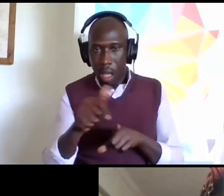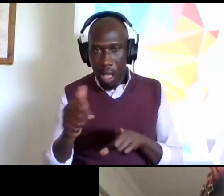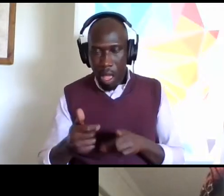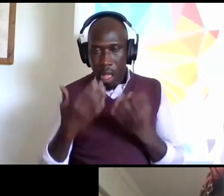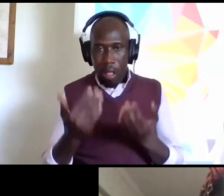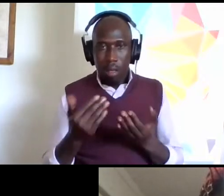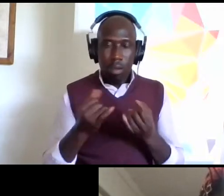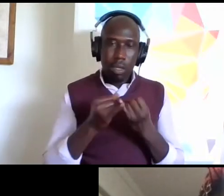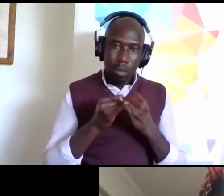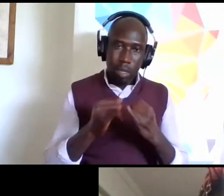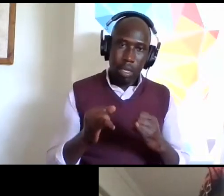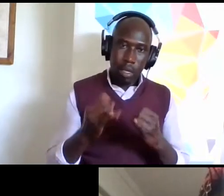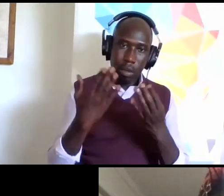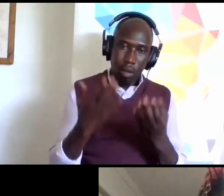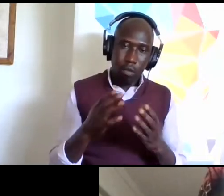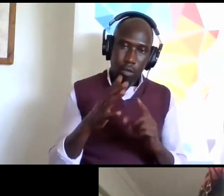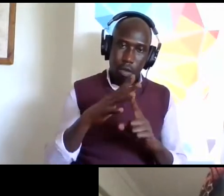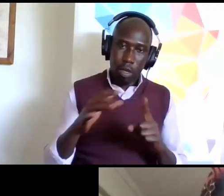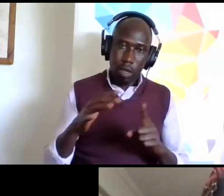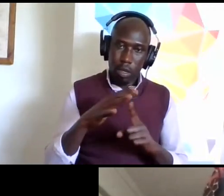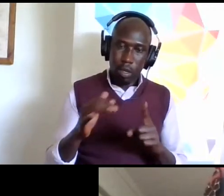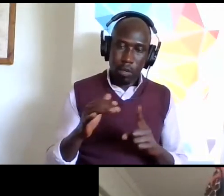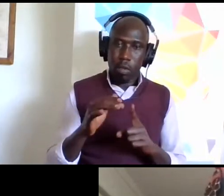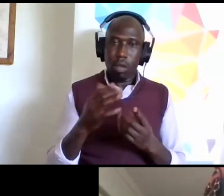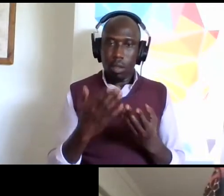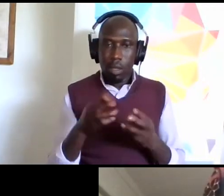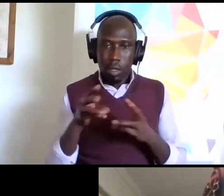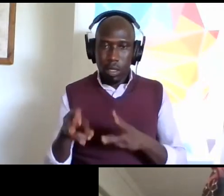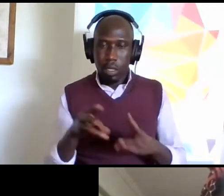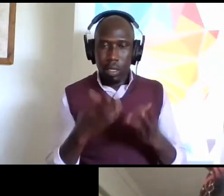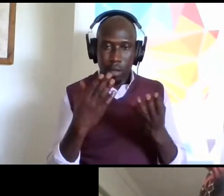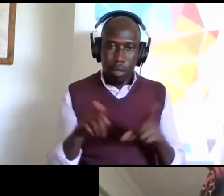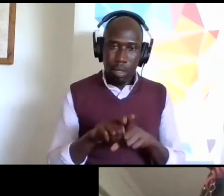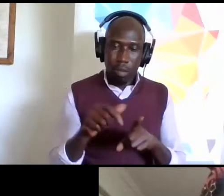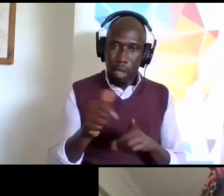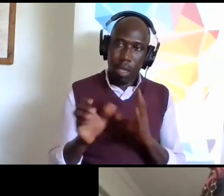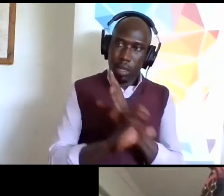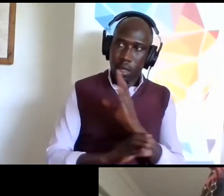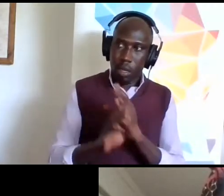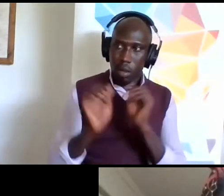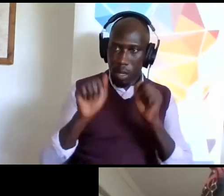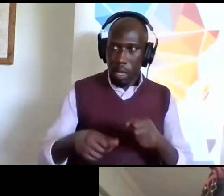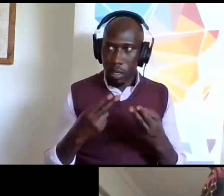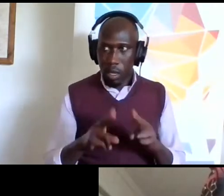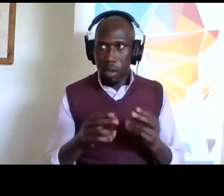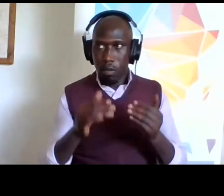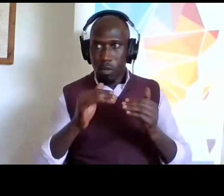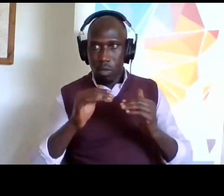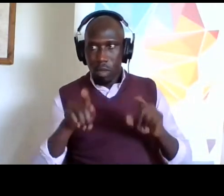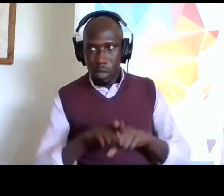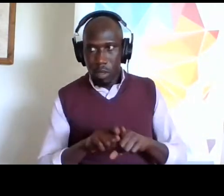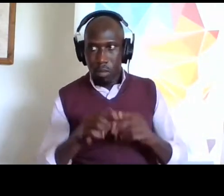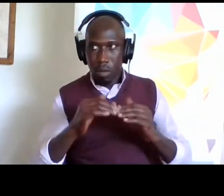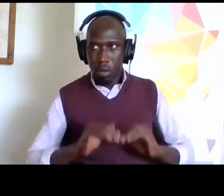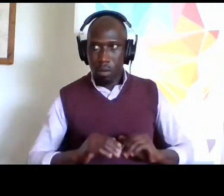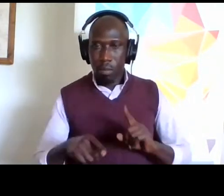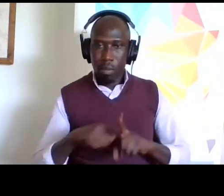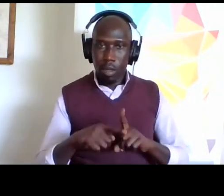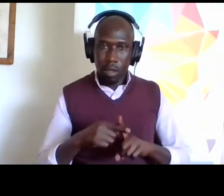the implementation of digital identity systems. And other countries can draw from these positive